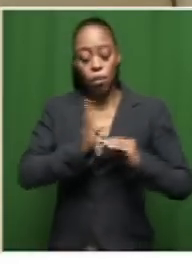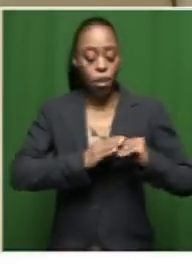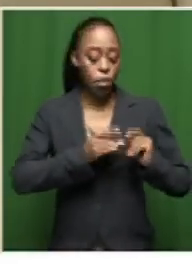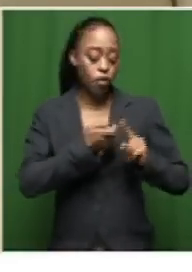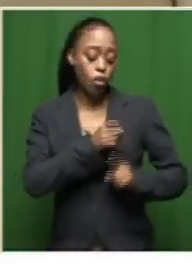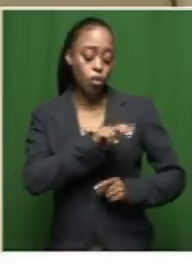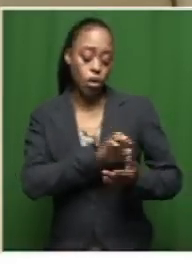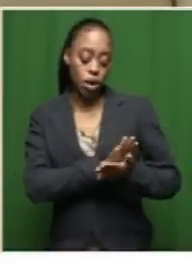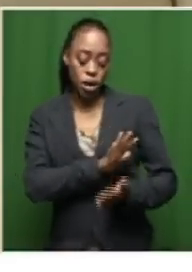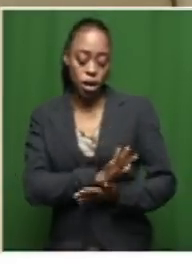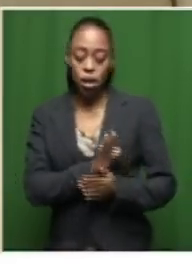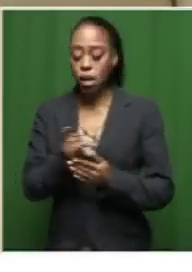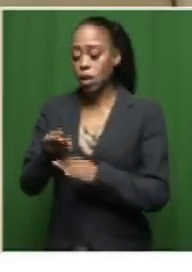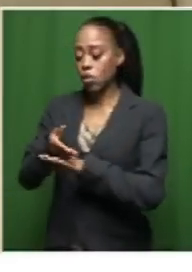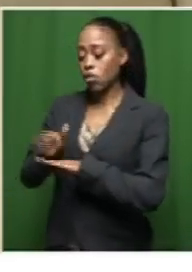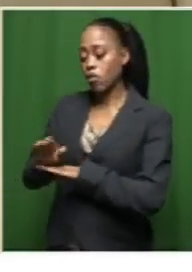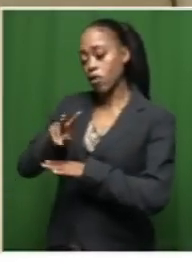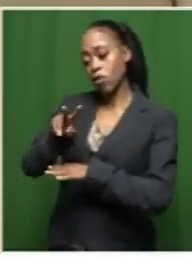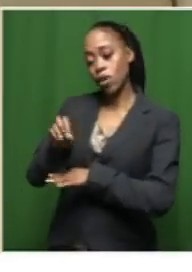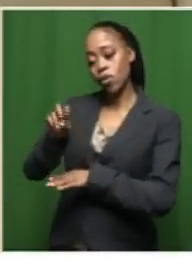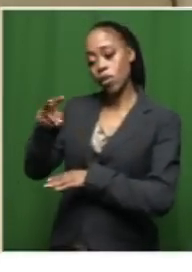from 2010 and you get divorced in